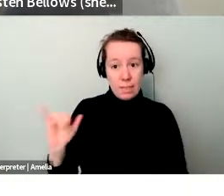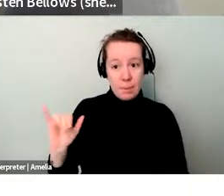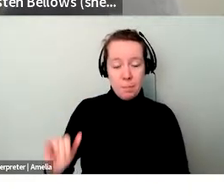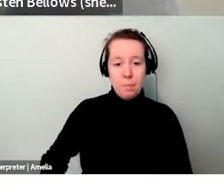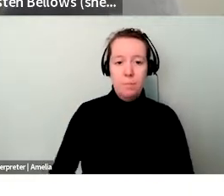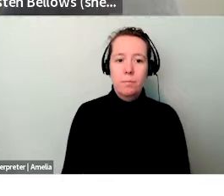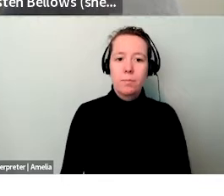Okay.